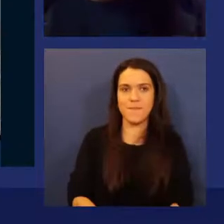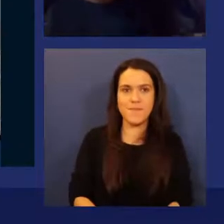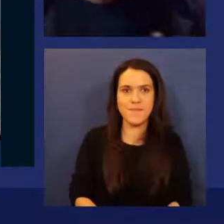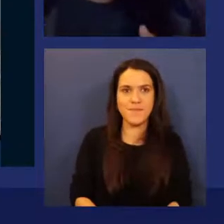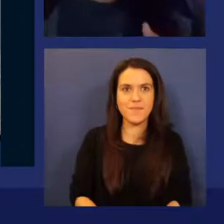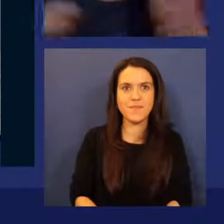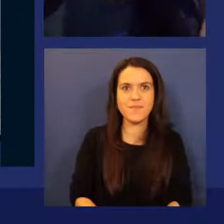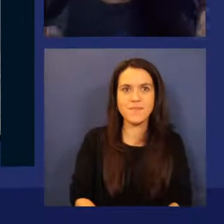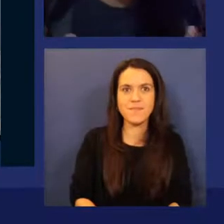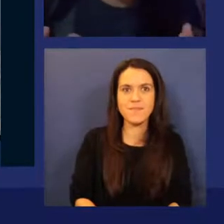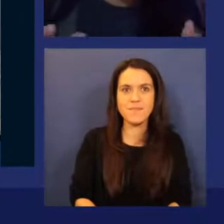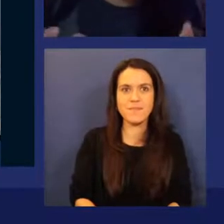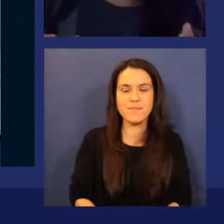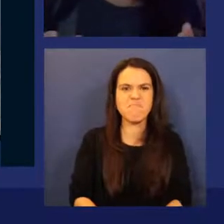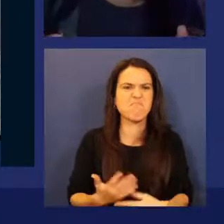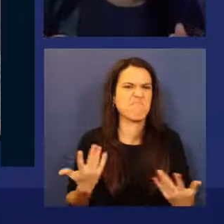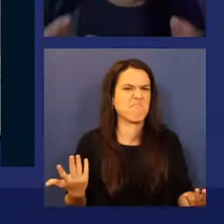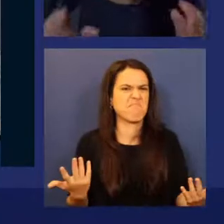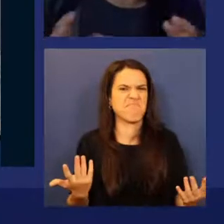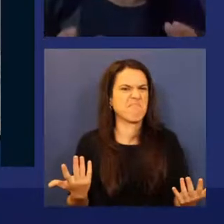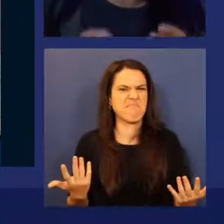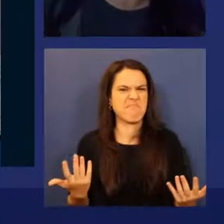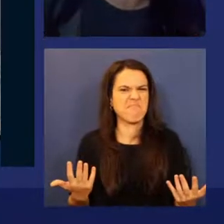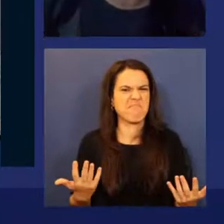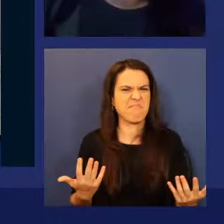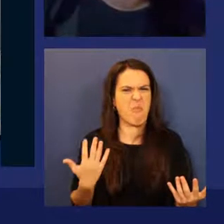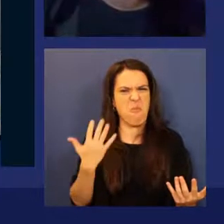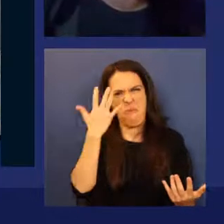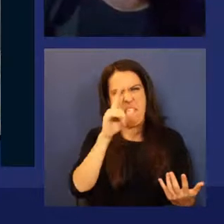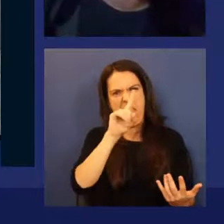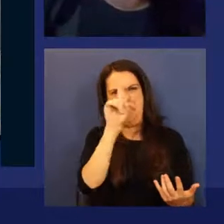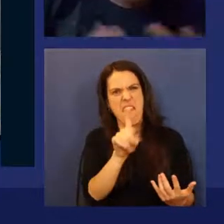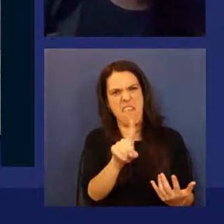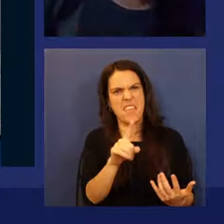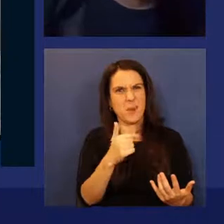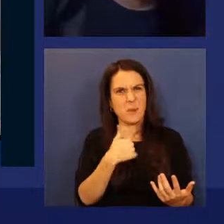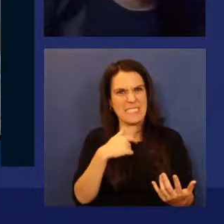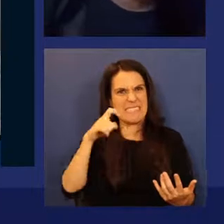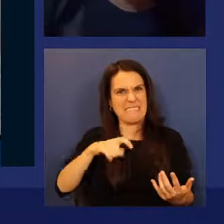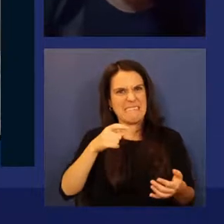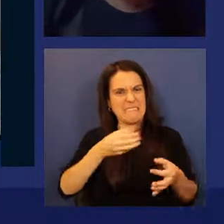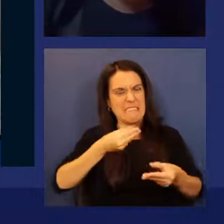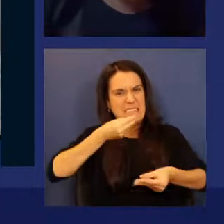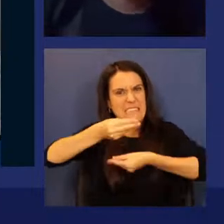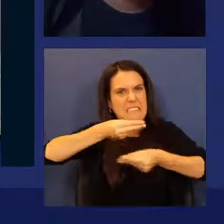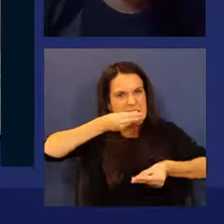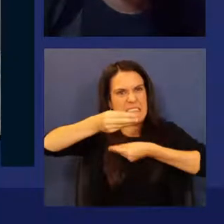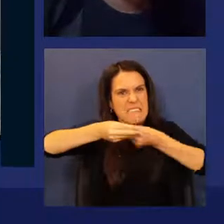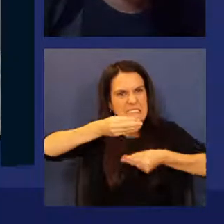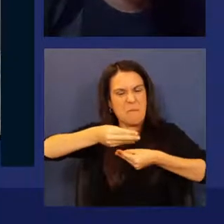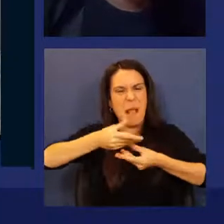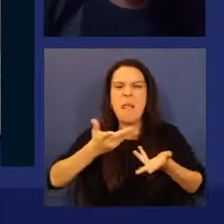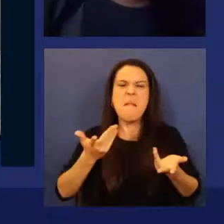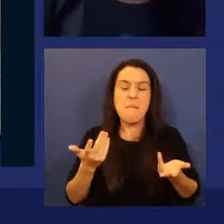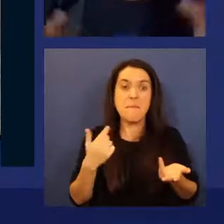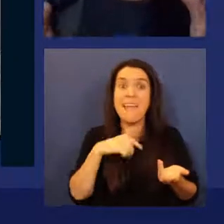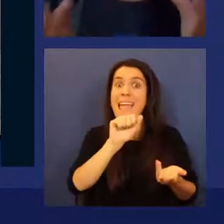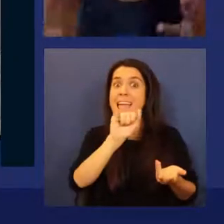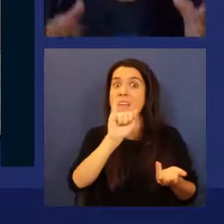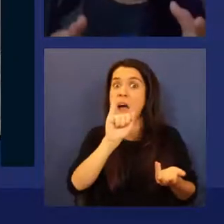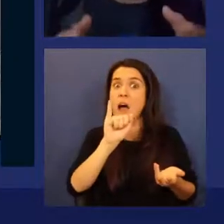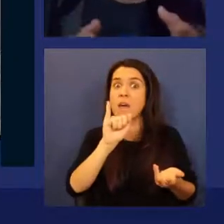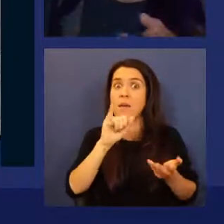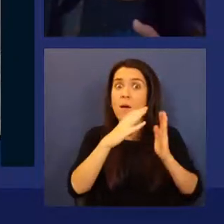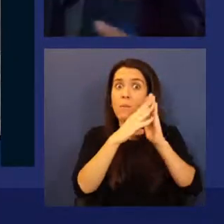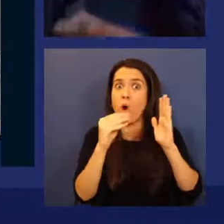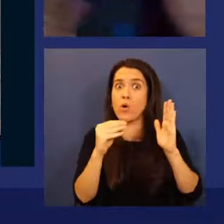do we even need this? Just to reiterate, right? Really, it comes down to one thing. Bad decisions in AI models are dangerous. So I always like